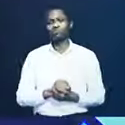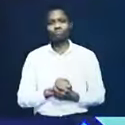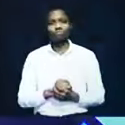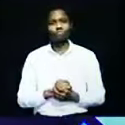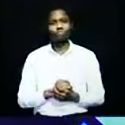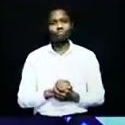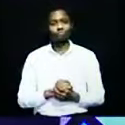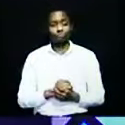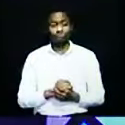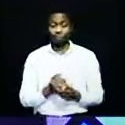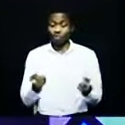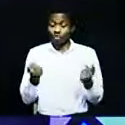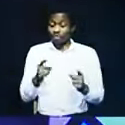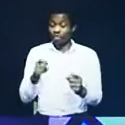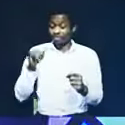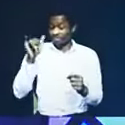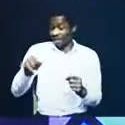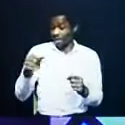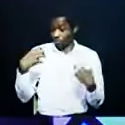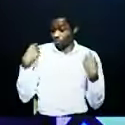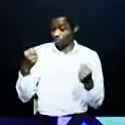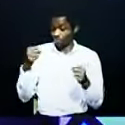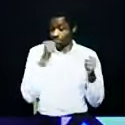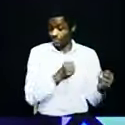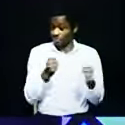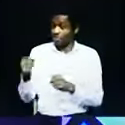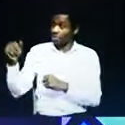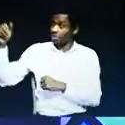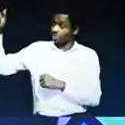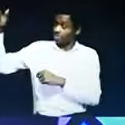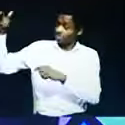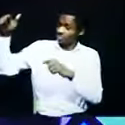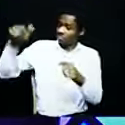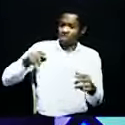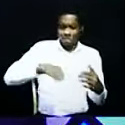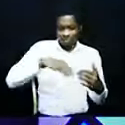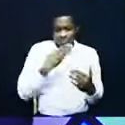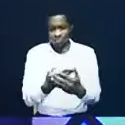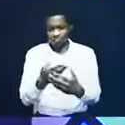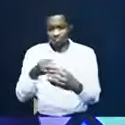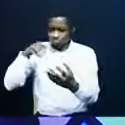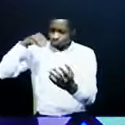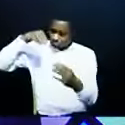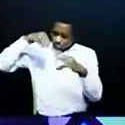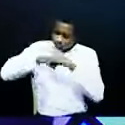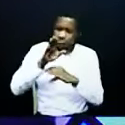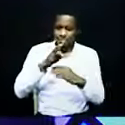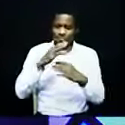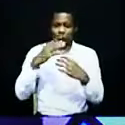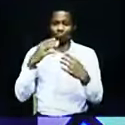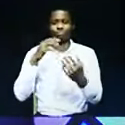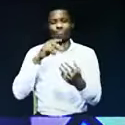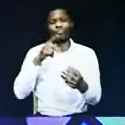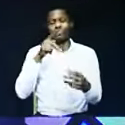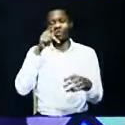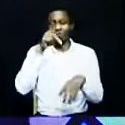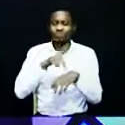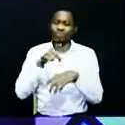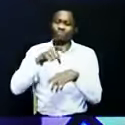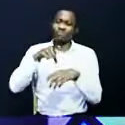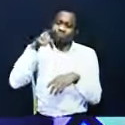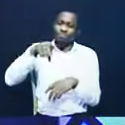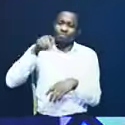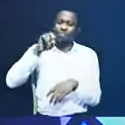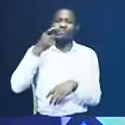And when the power came, the Peters were transformed. Petronum was a cry. The people saw